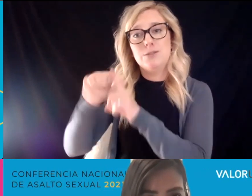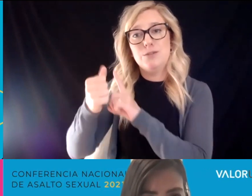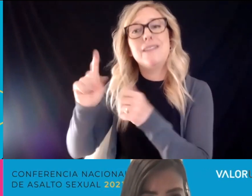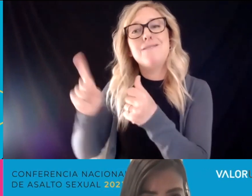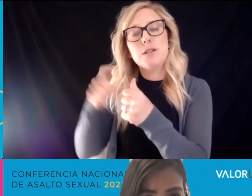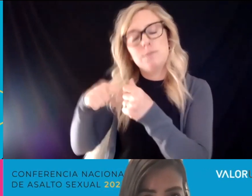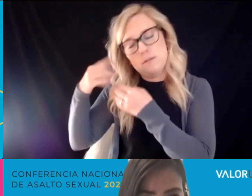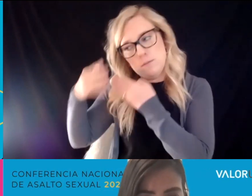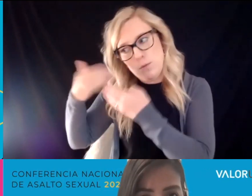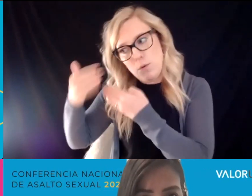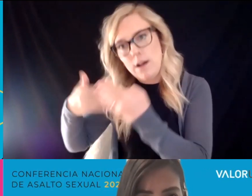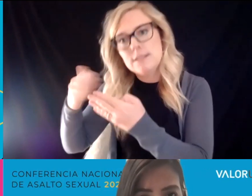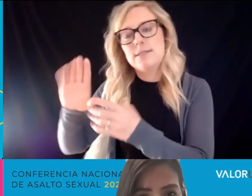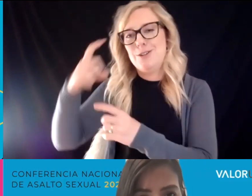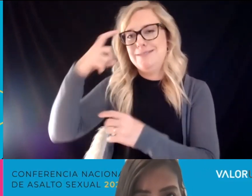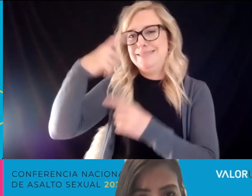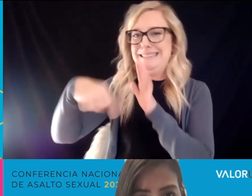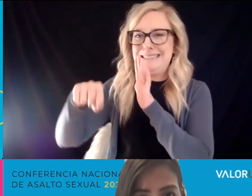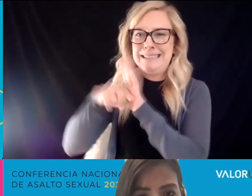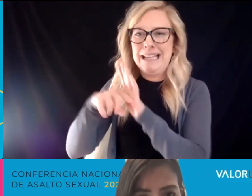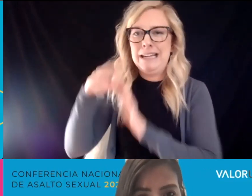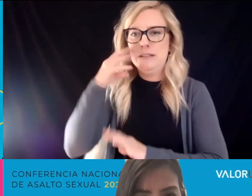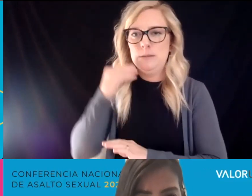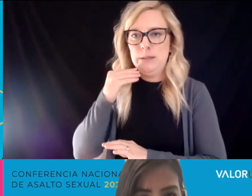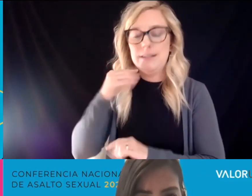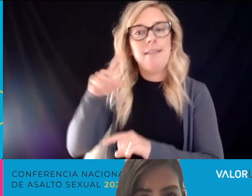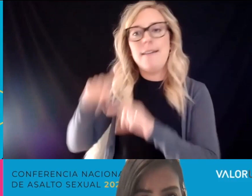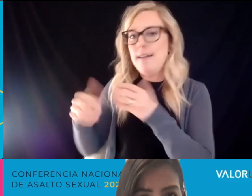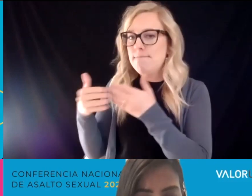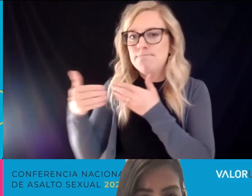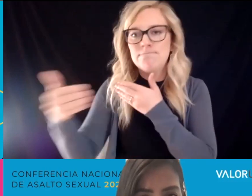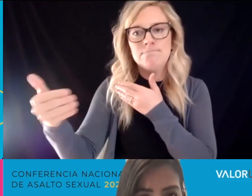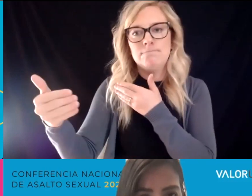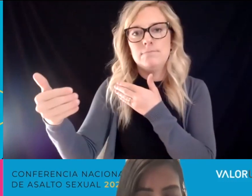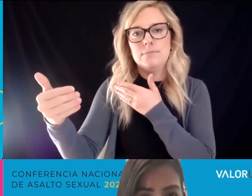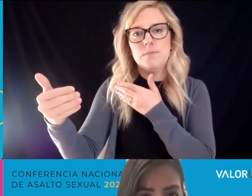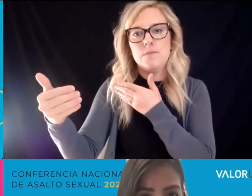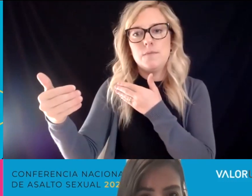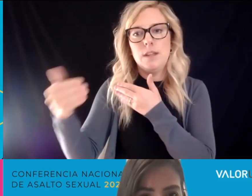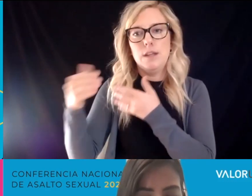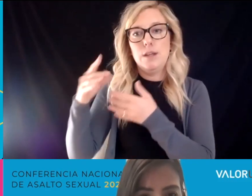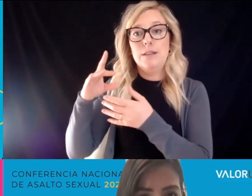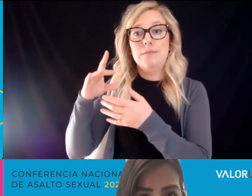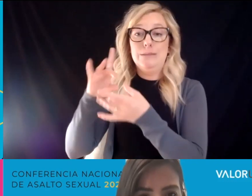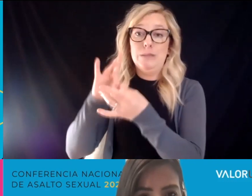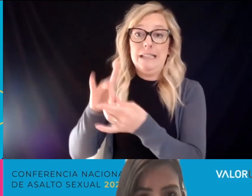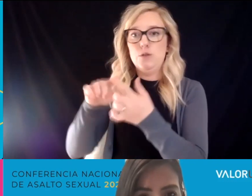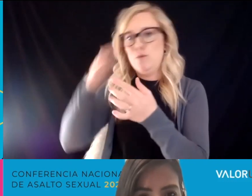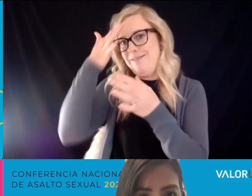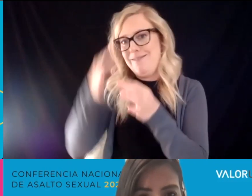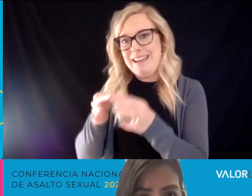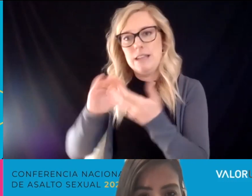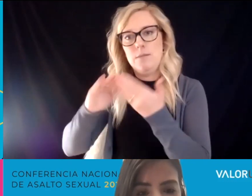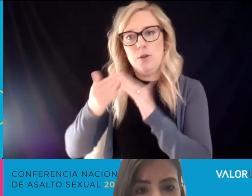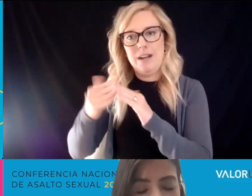situation that they've been through. They won't be able to move forward in terms of dealing with a faith-based community until